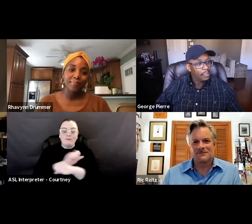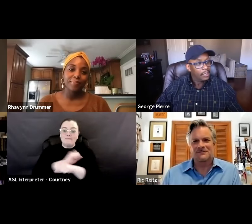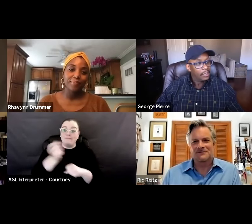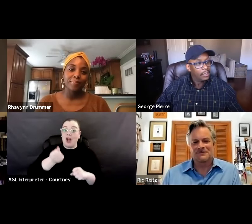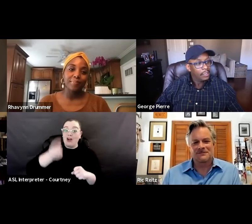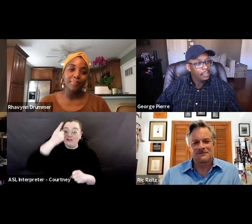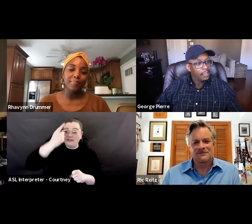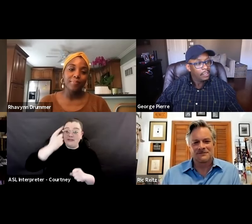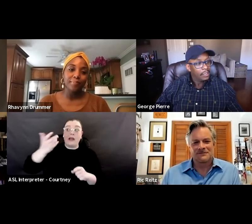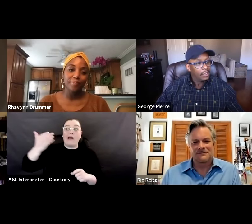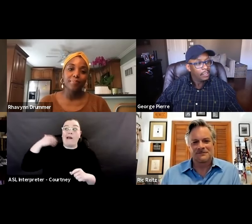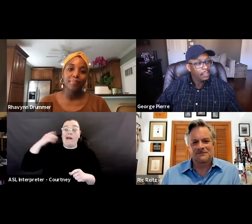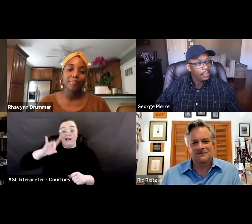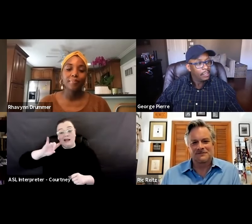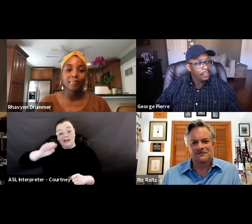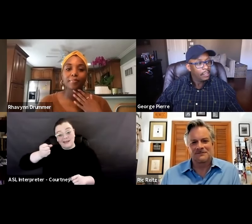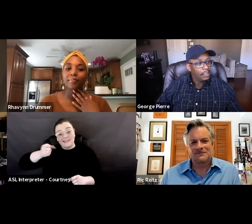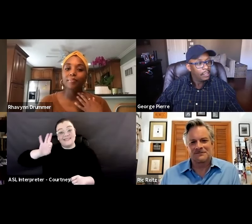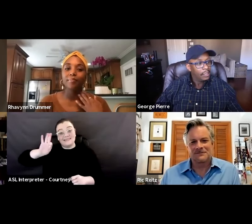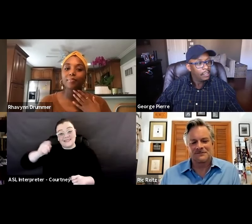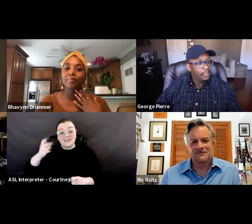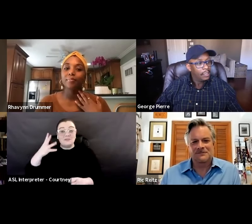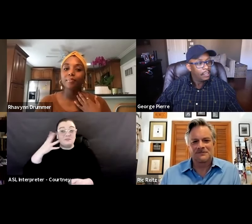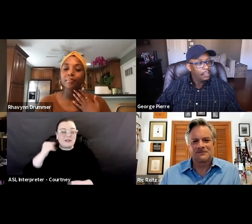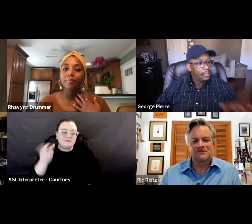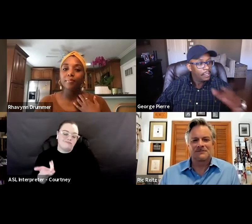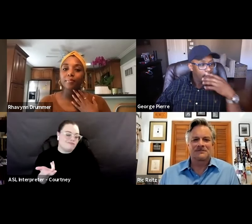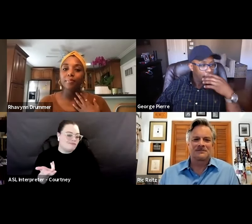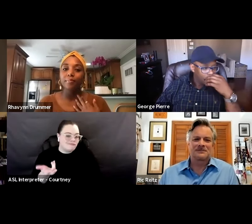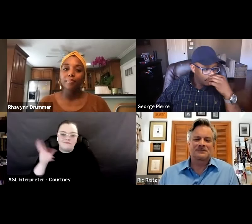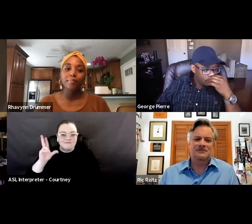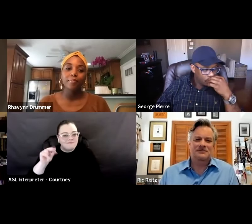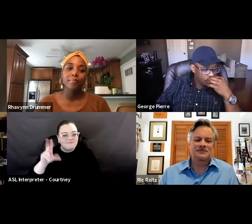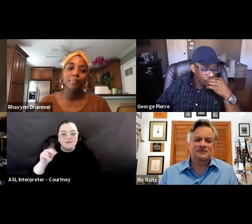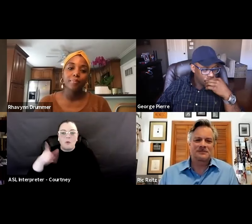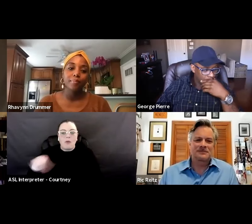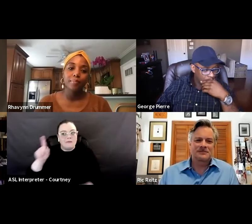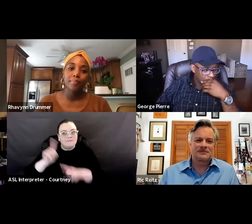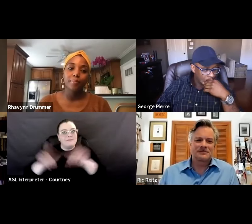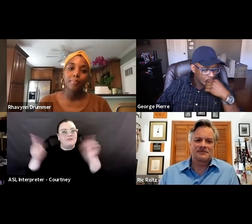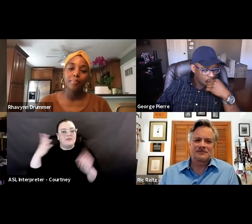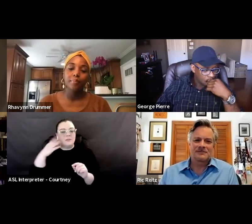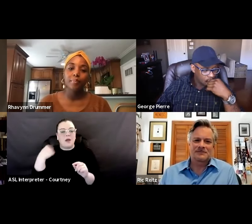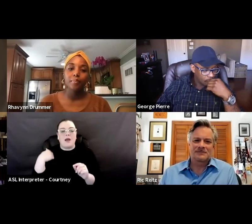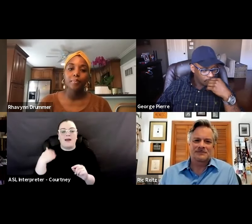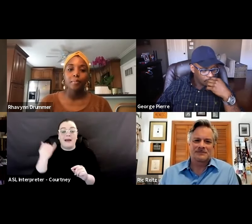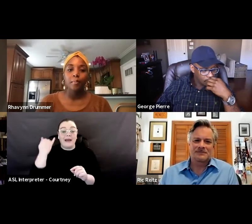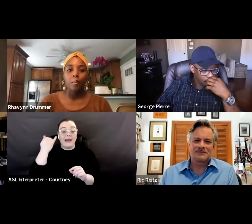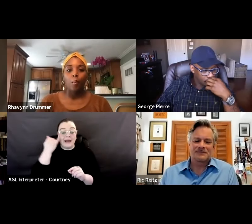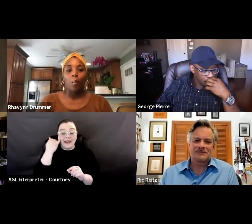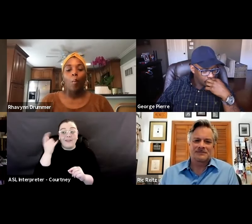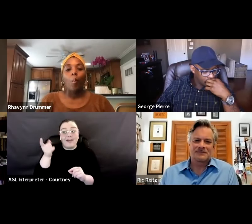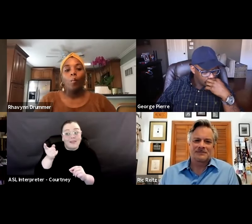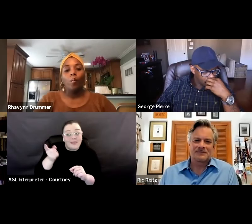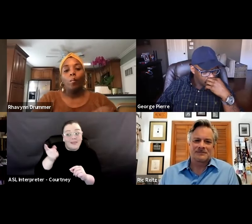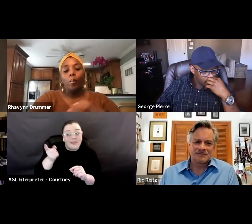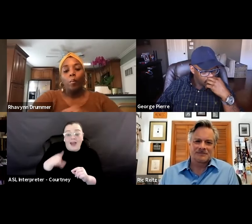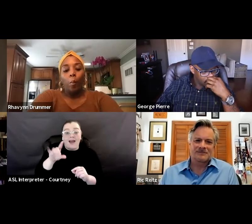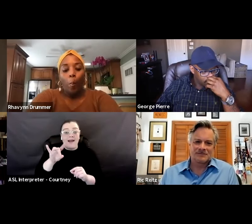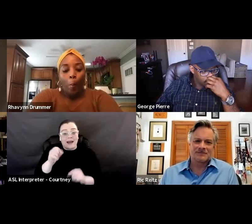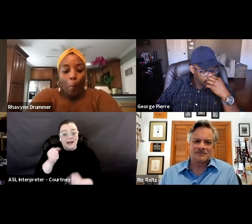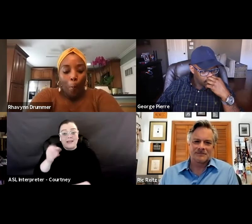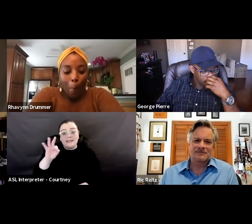actors in the 80s and 90s went through to get these jobs And we wouldn't have our job if they didn't work as hard as